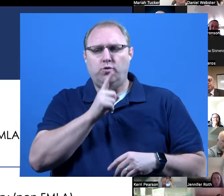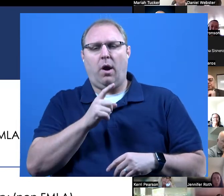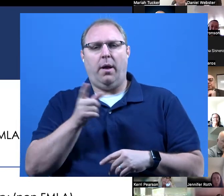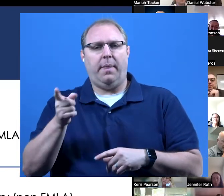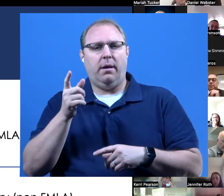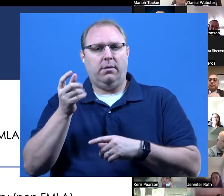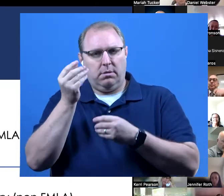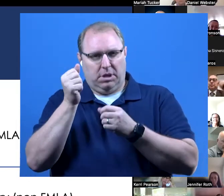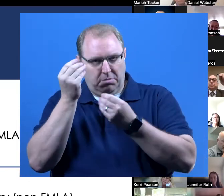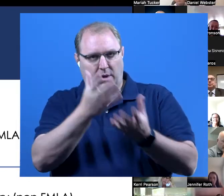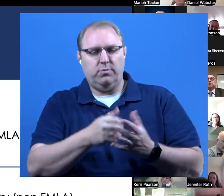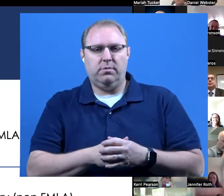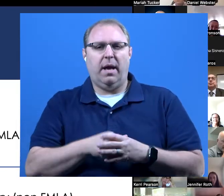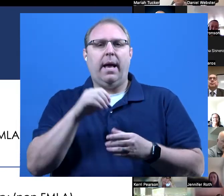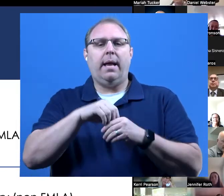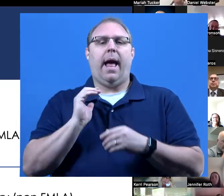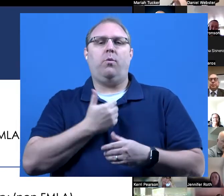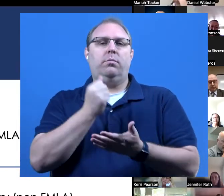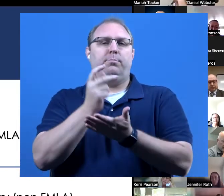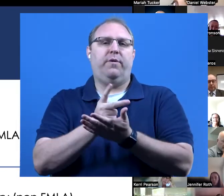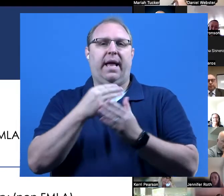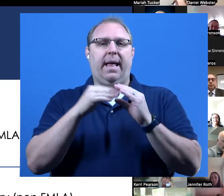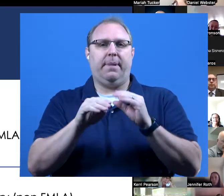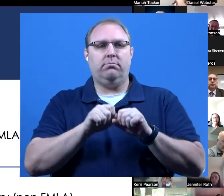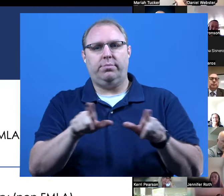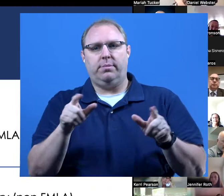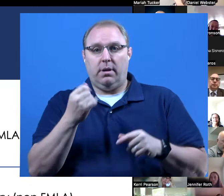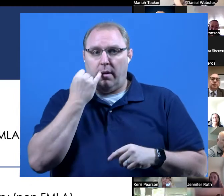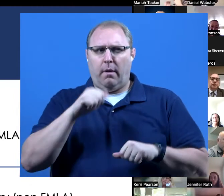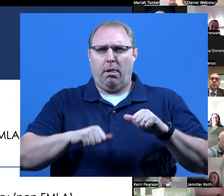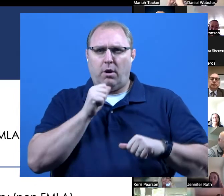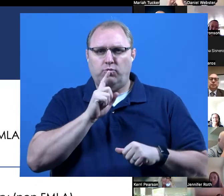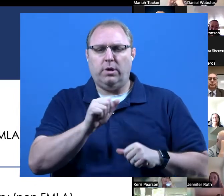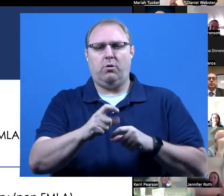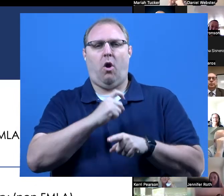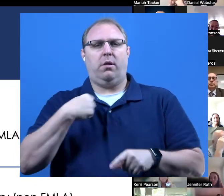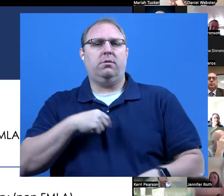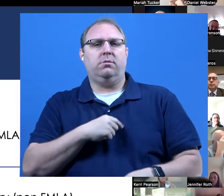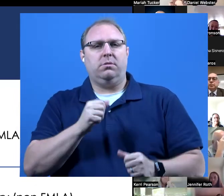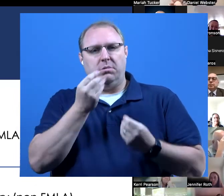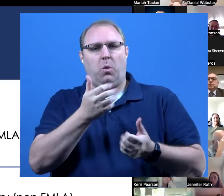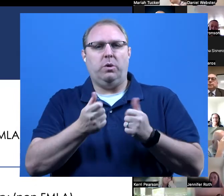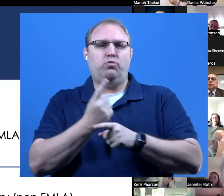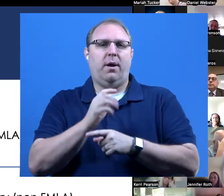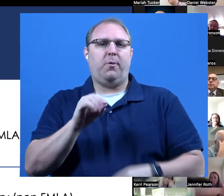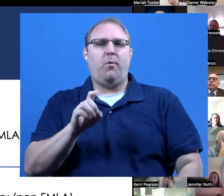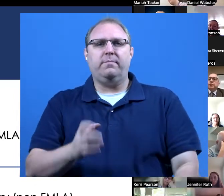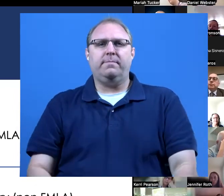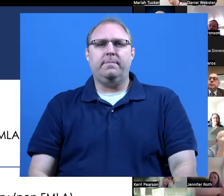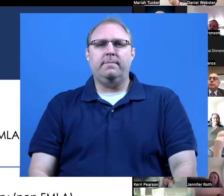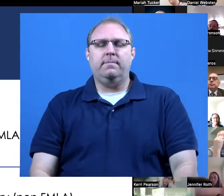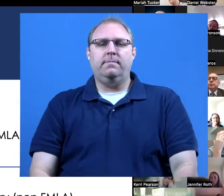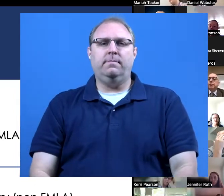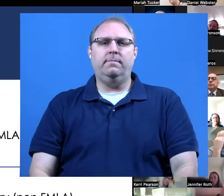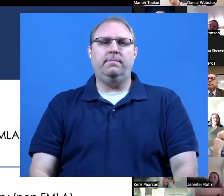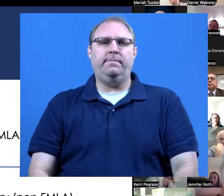Can. provide them to them. Yes, if they will. need it, right? They're in the approval emails that we send out, and anytime you have a question, give us a